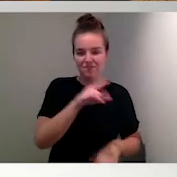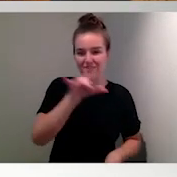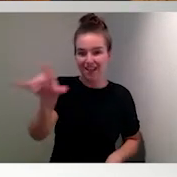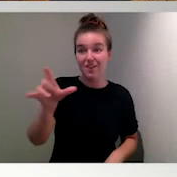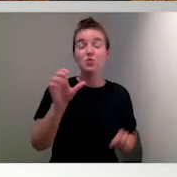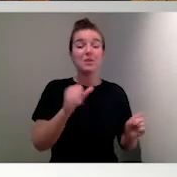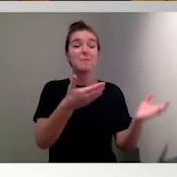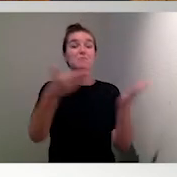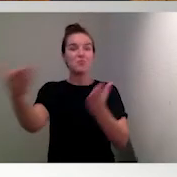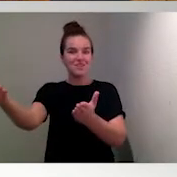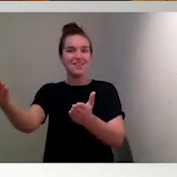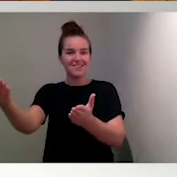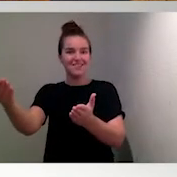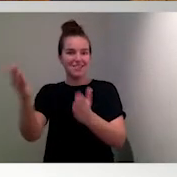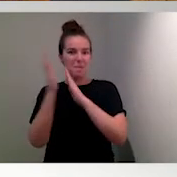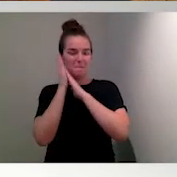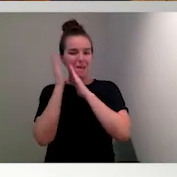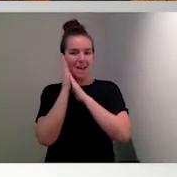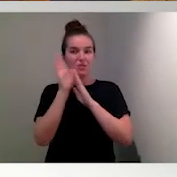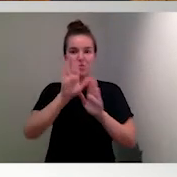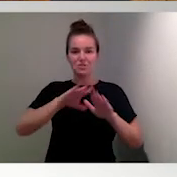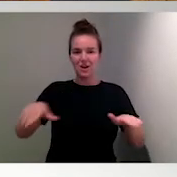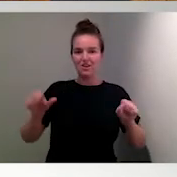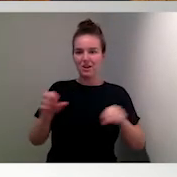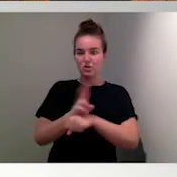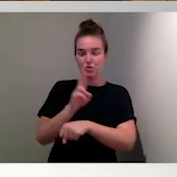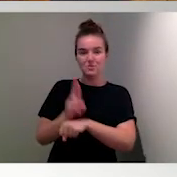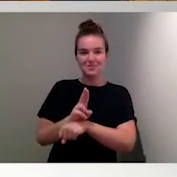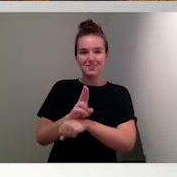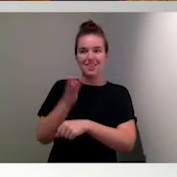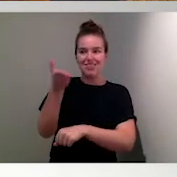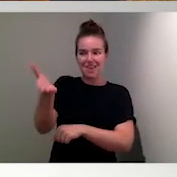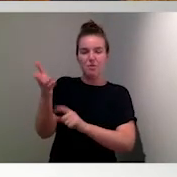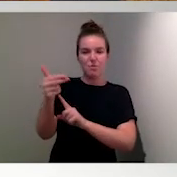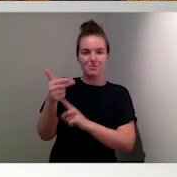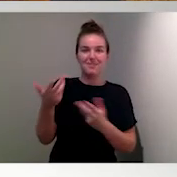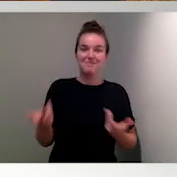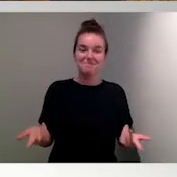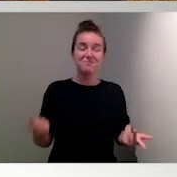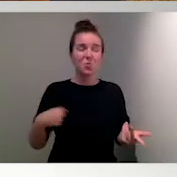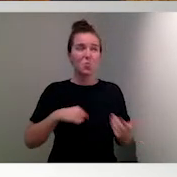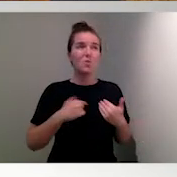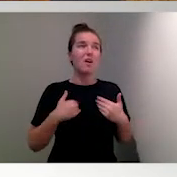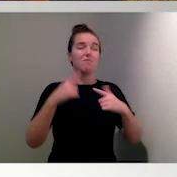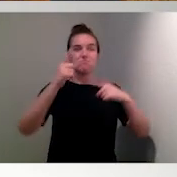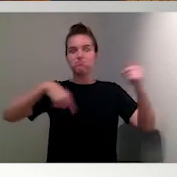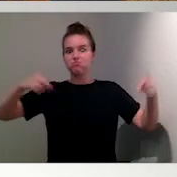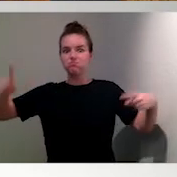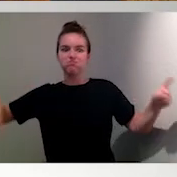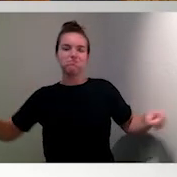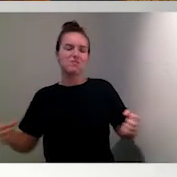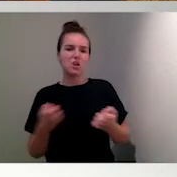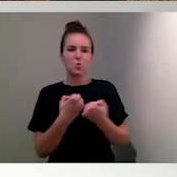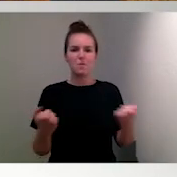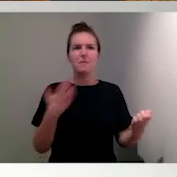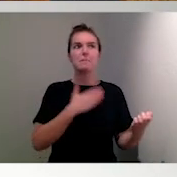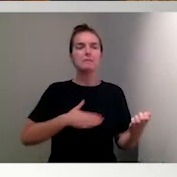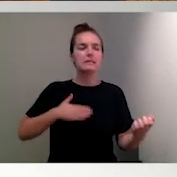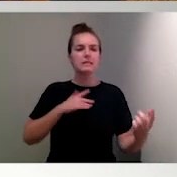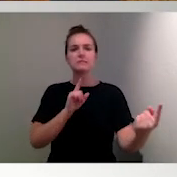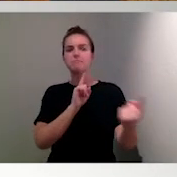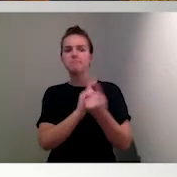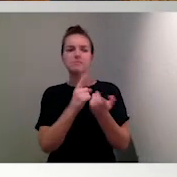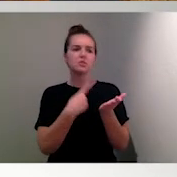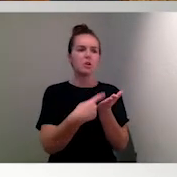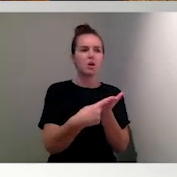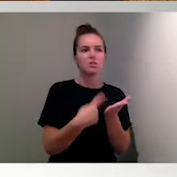you get to the property. So we have a wide range of equipment. Just talk to me about it, what you might need when you travel, and we can make those